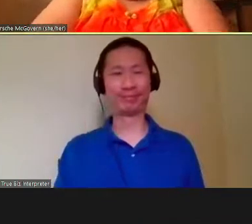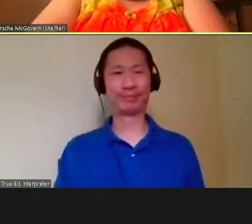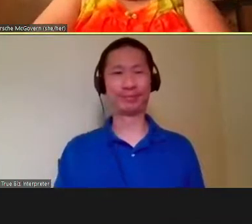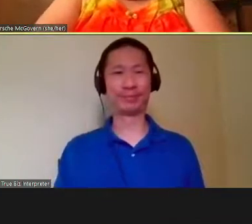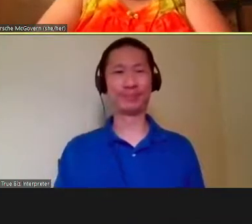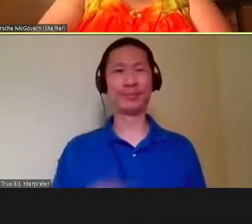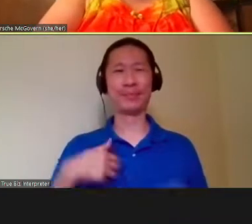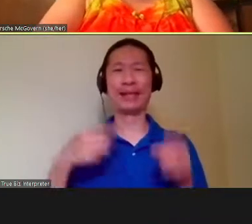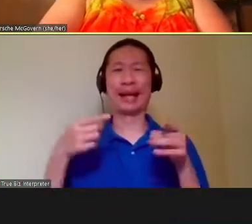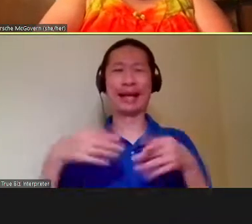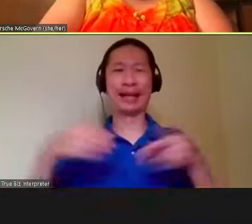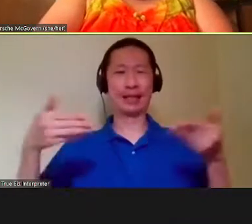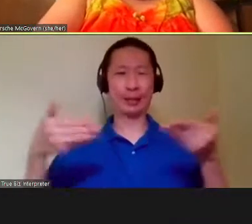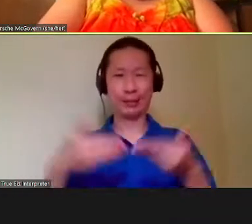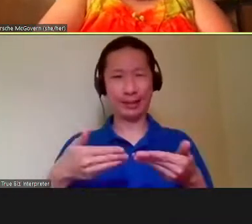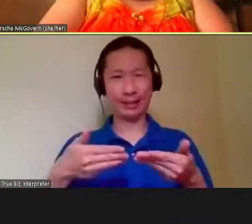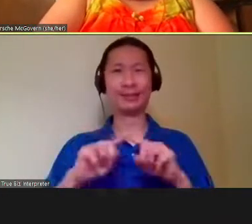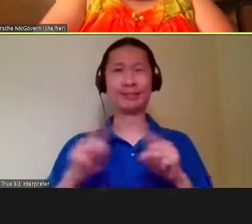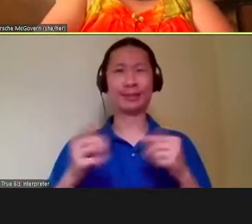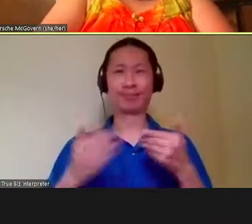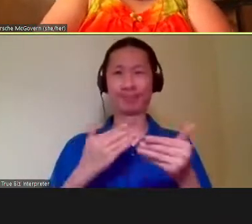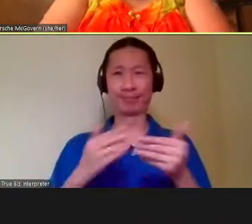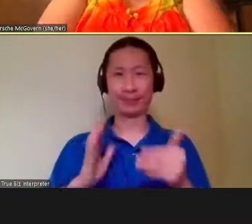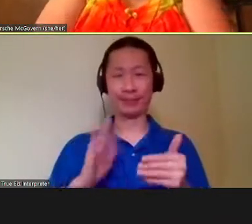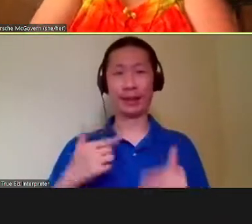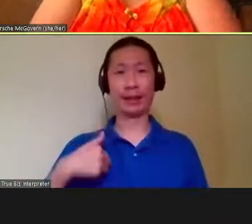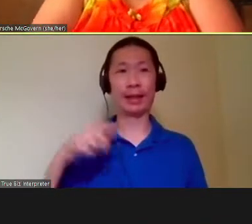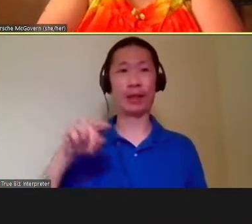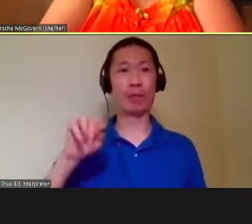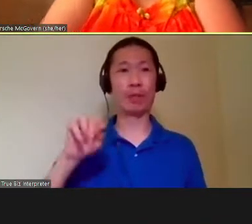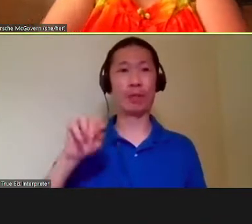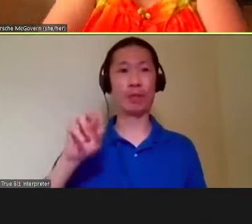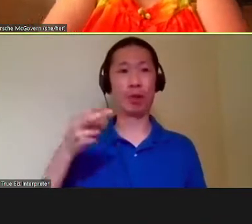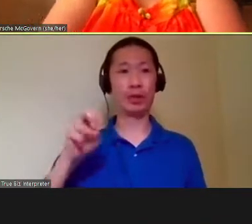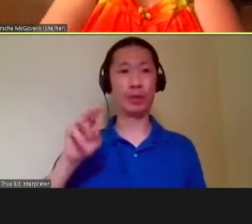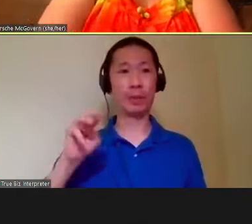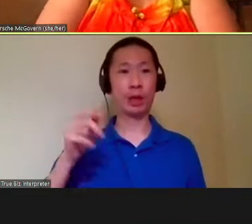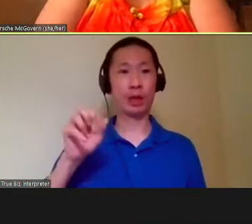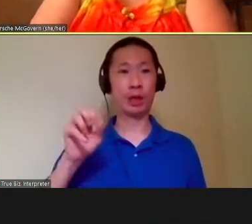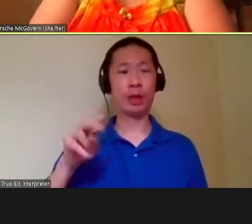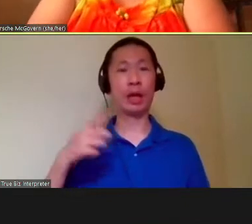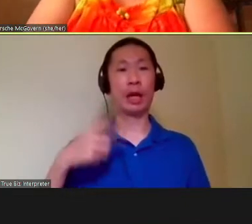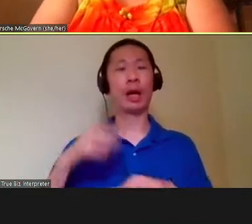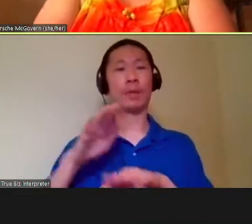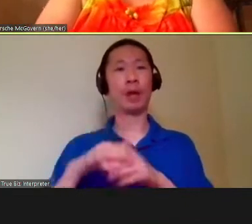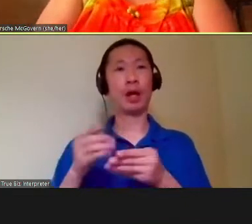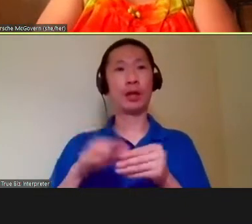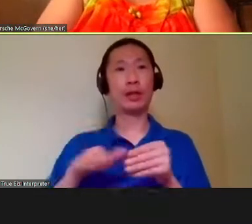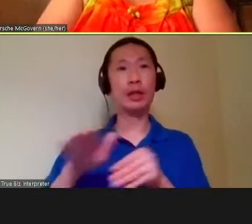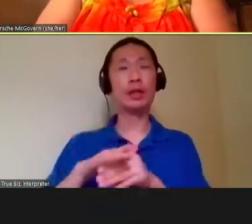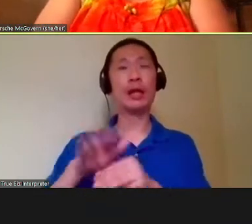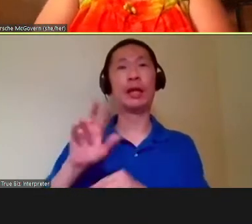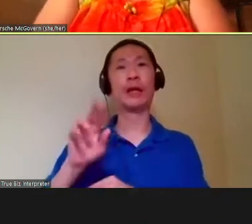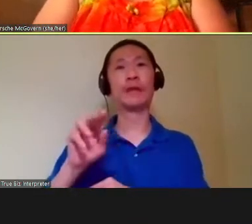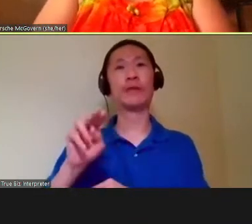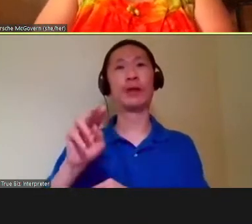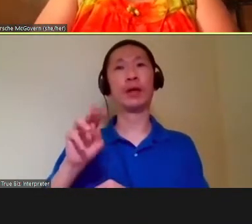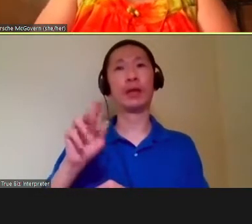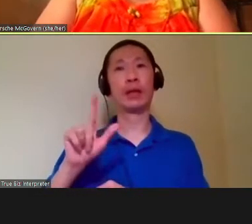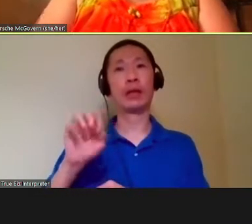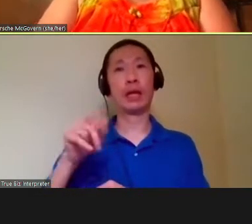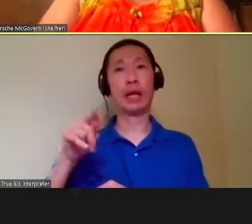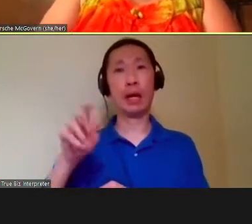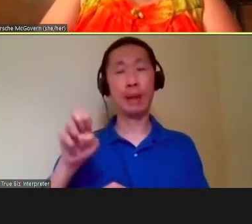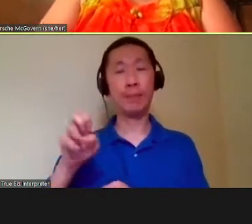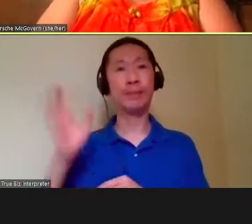I hate introductions, but okay, fine. I'm Portia McGovern. I'm on the unceded lands of the Munsee, Lenape, and Wappinger, colonially